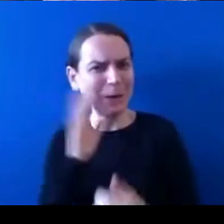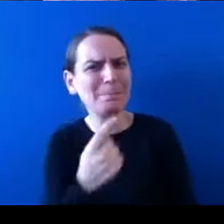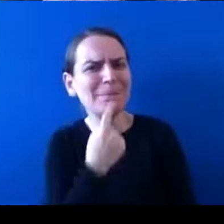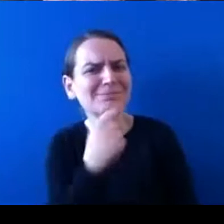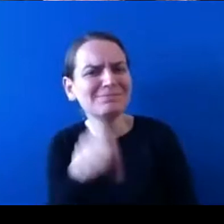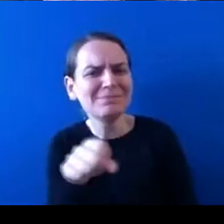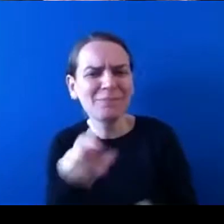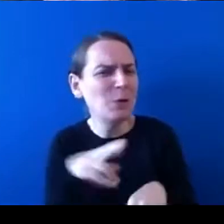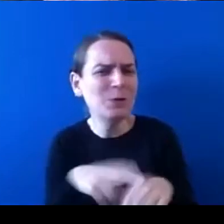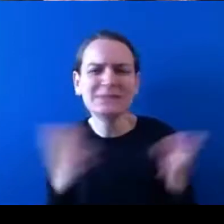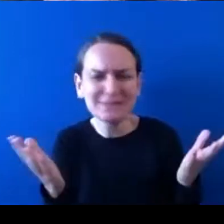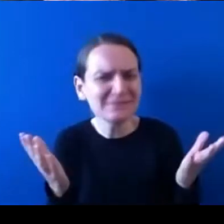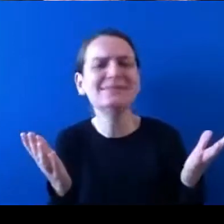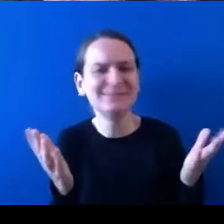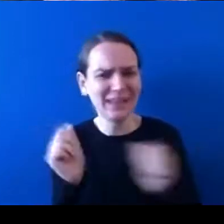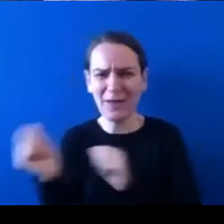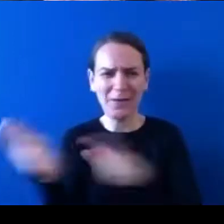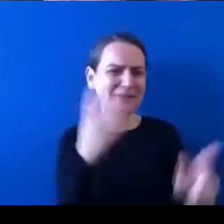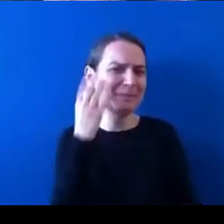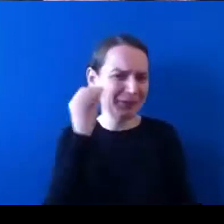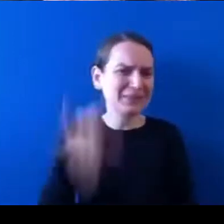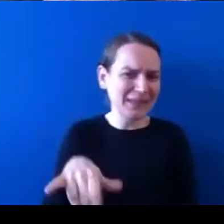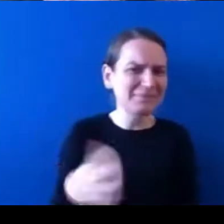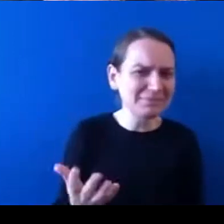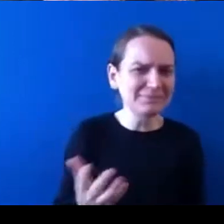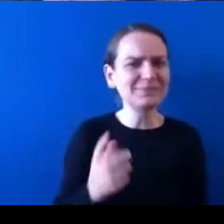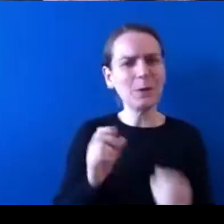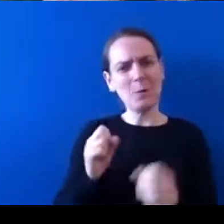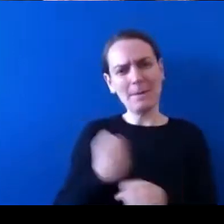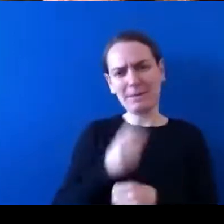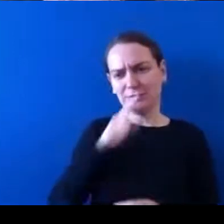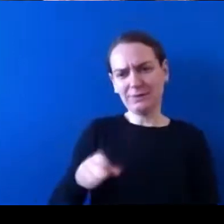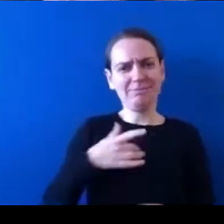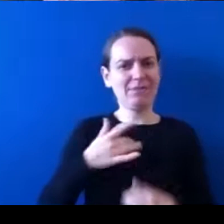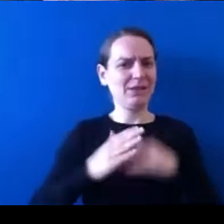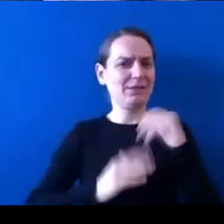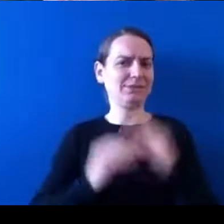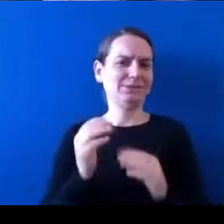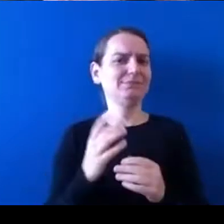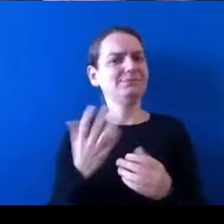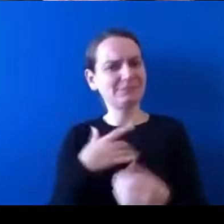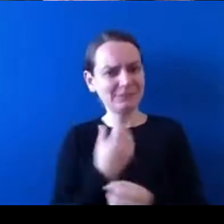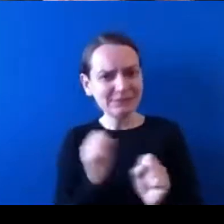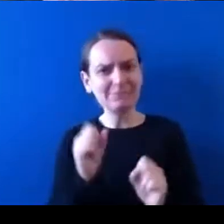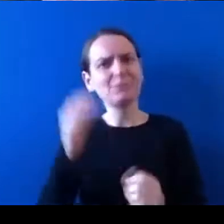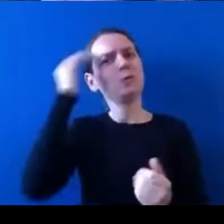You want to demonstrate self-advocacy skills such as I mentioned before, soliciting